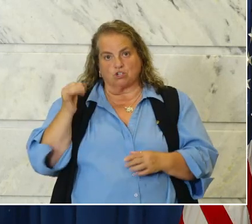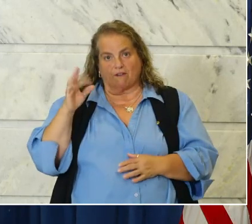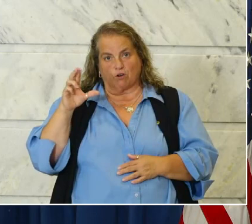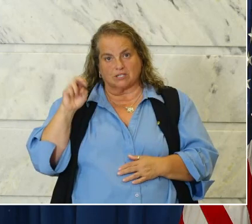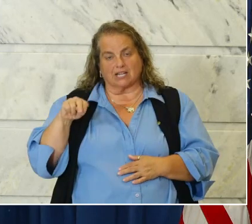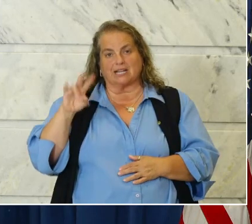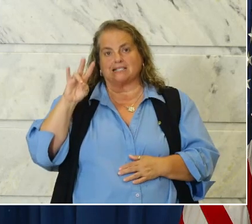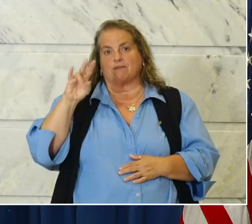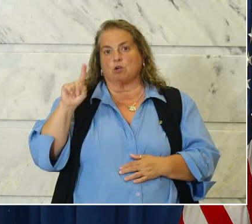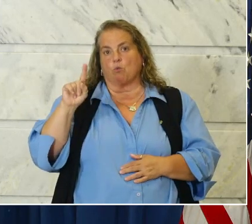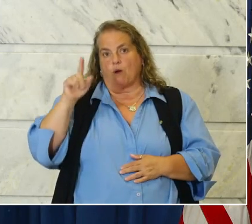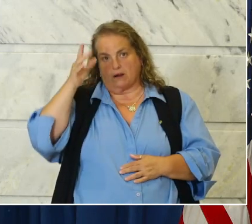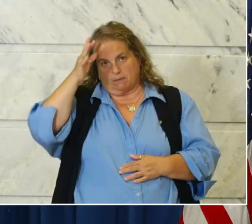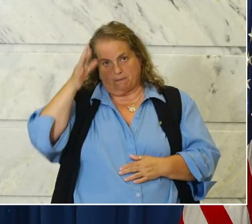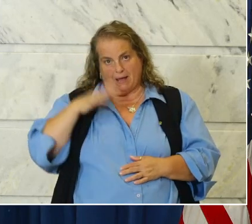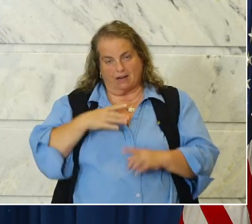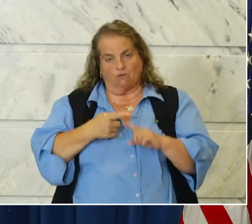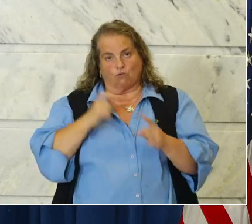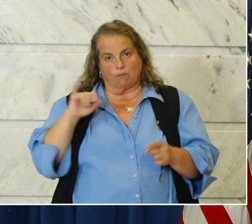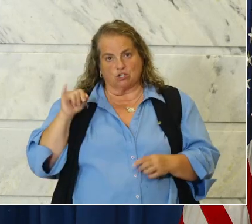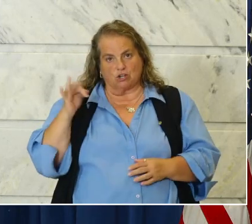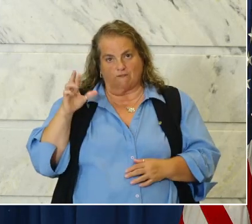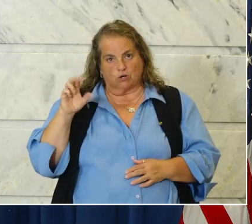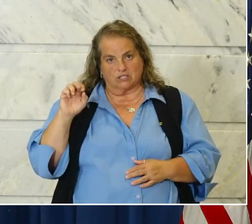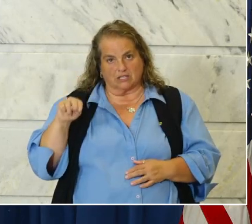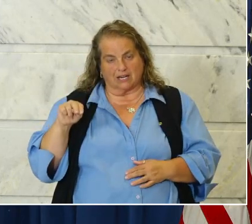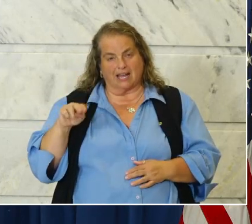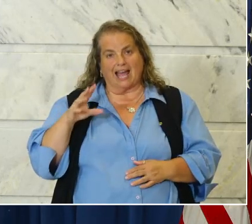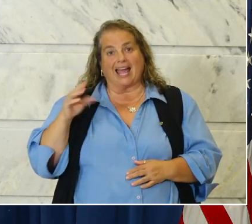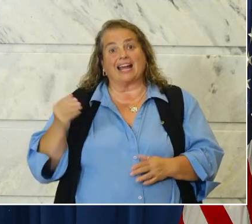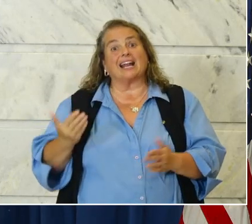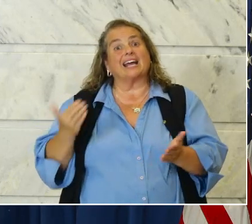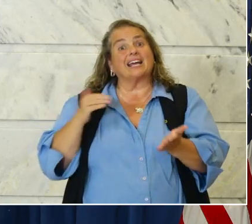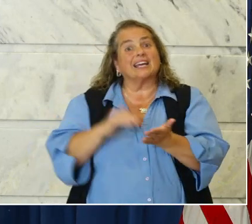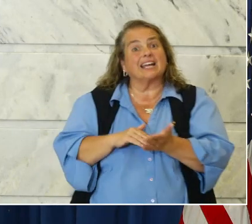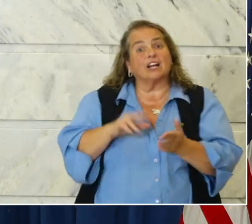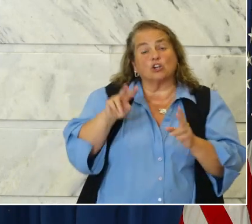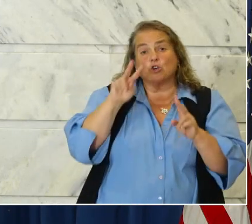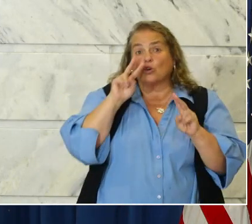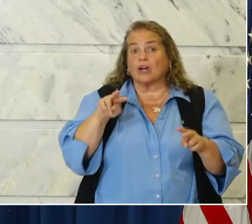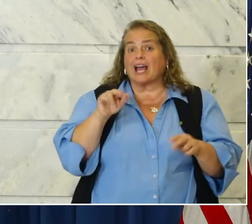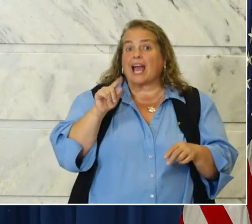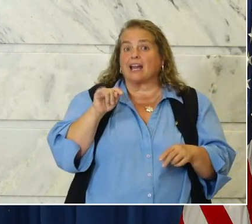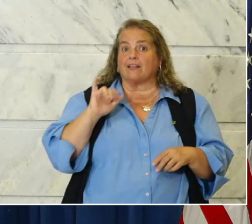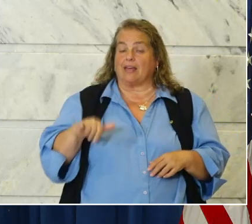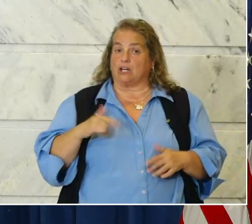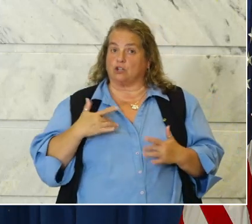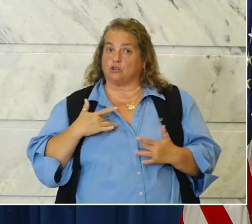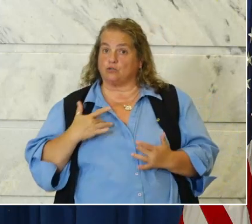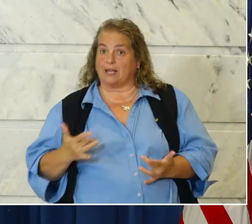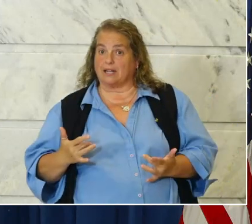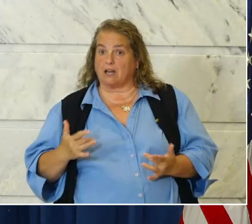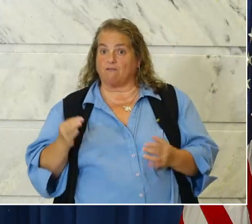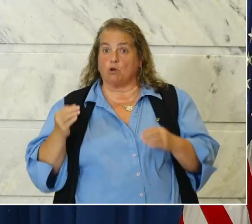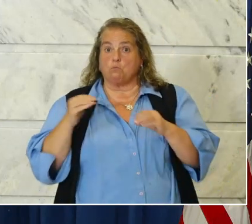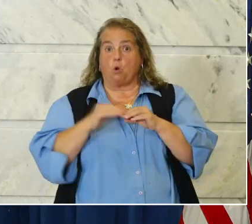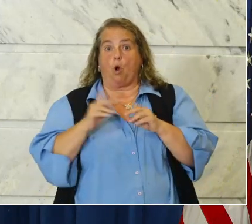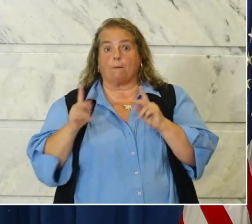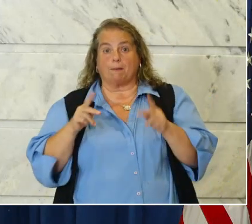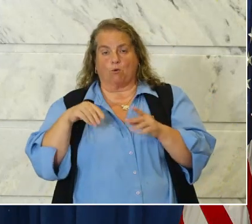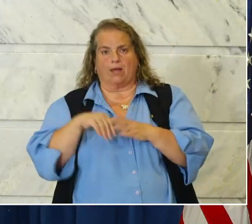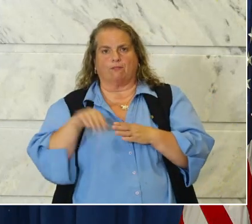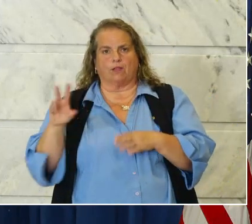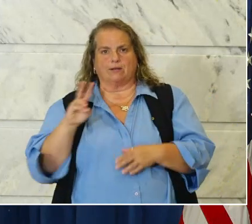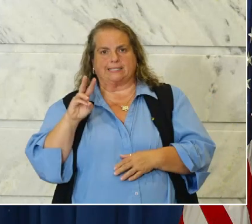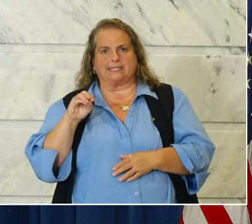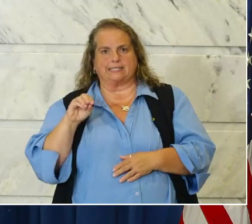and a 71-year-old man from Jefferson. And again, in looking at these trends of more people in their